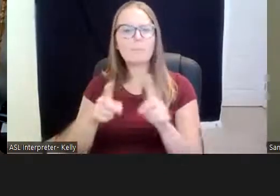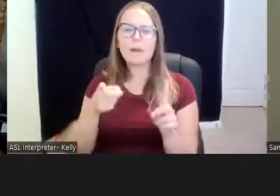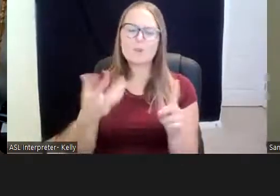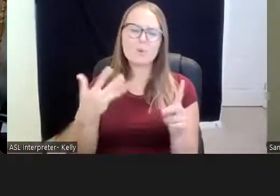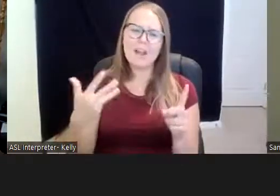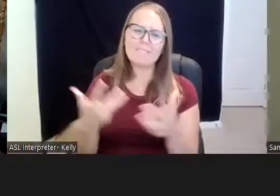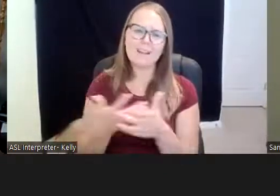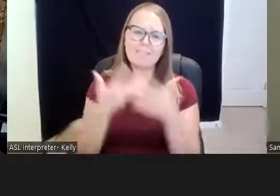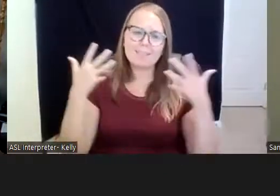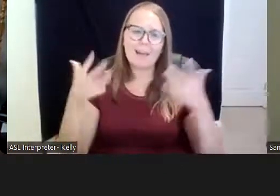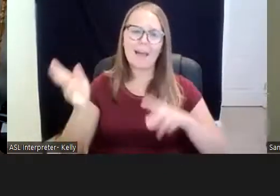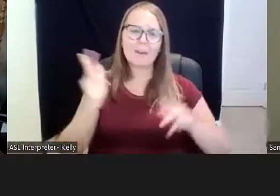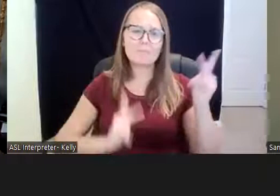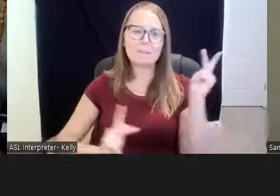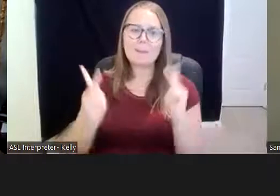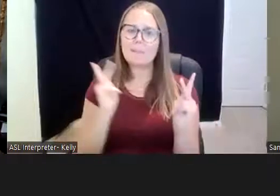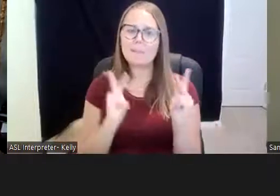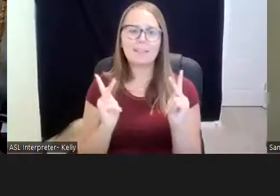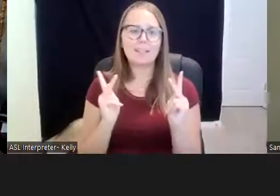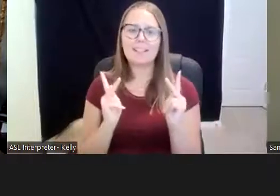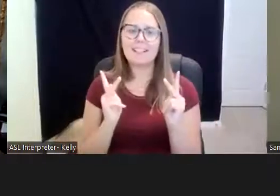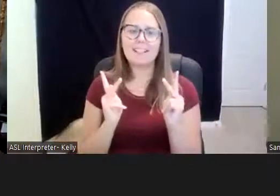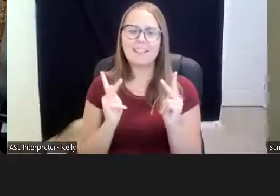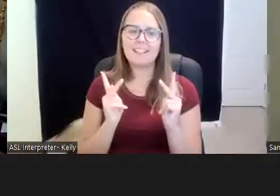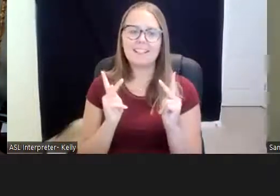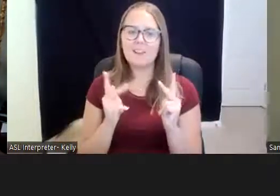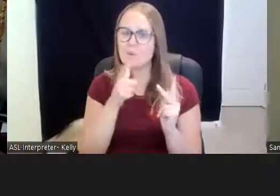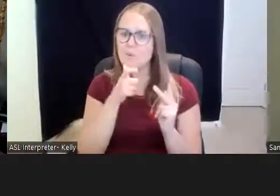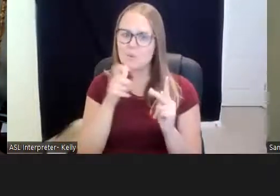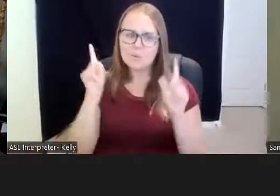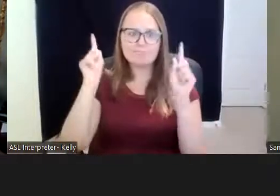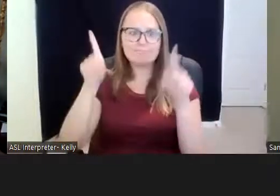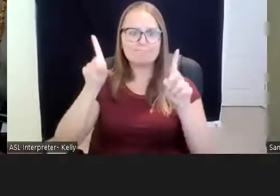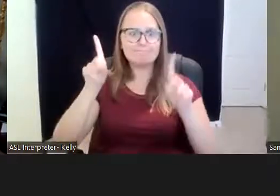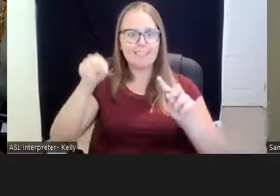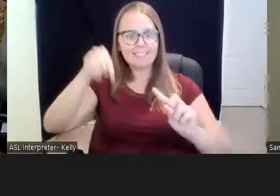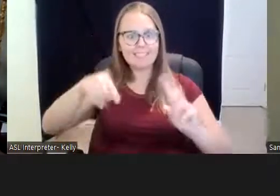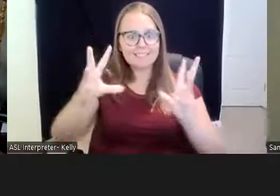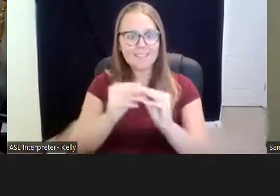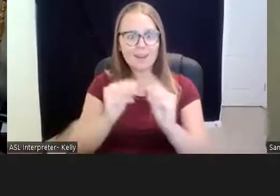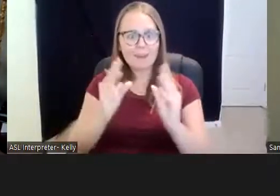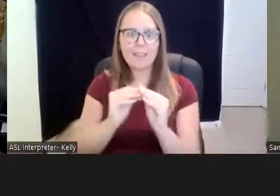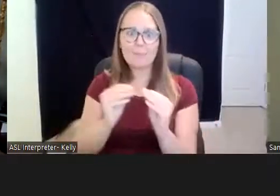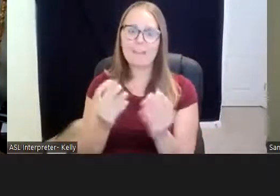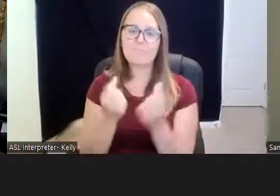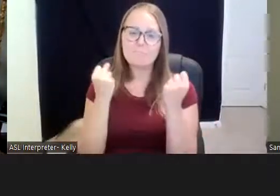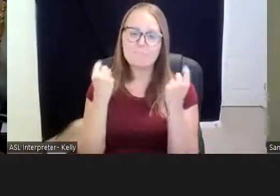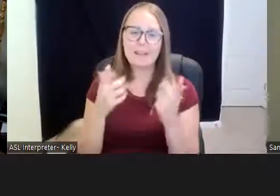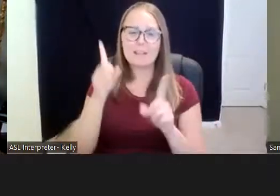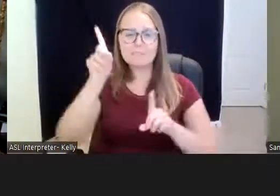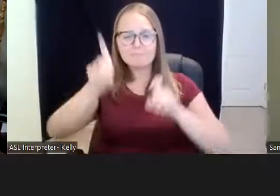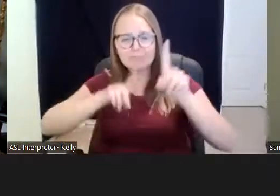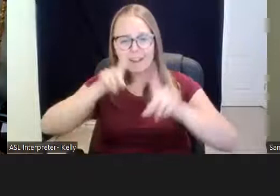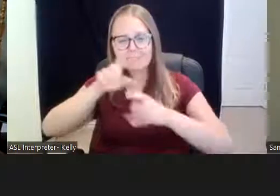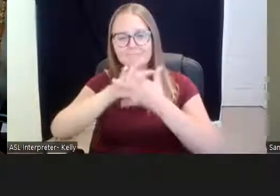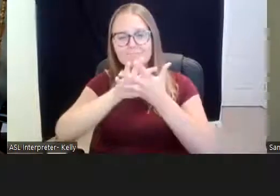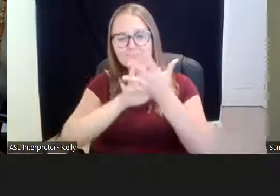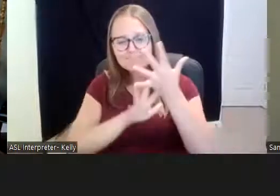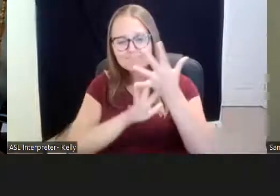lot of people on this that are attending the summit, and we're getting all these questions in here about people